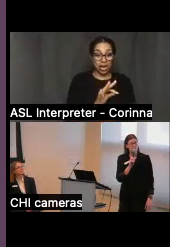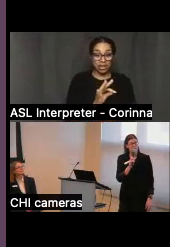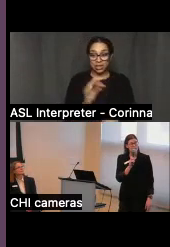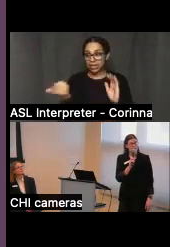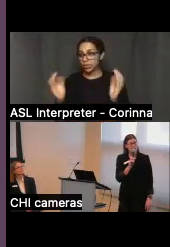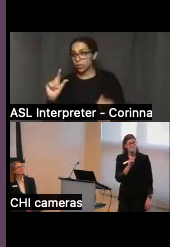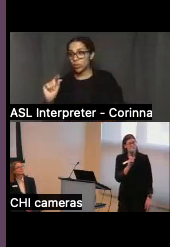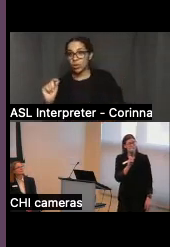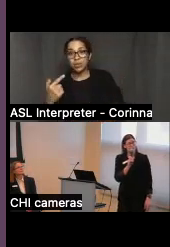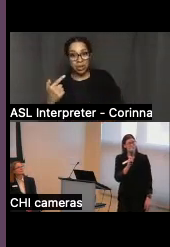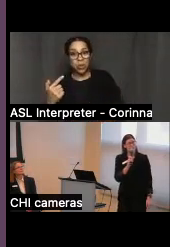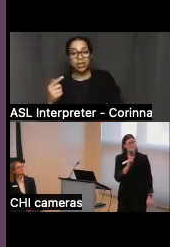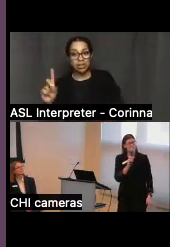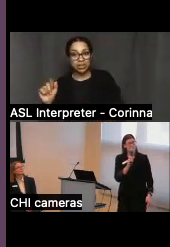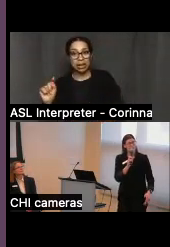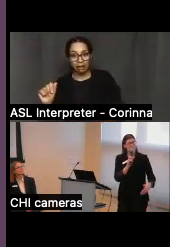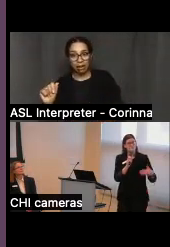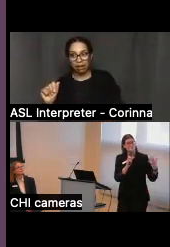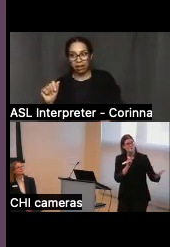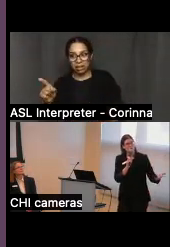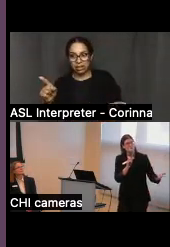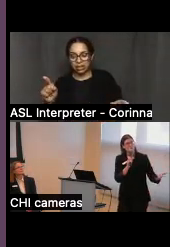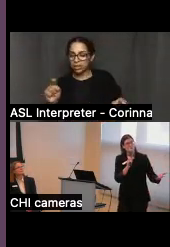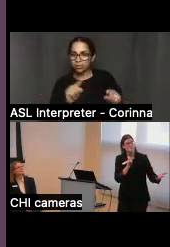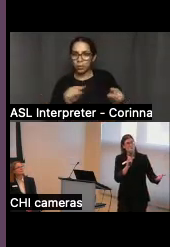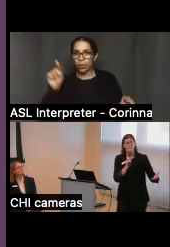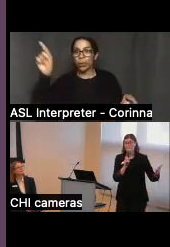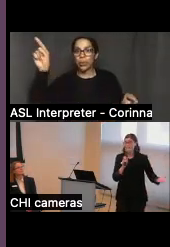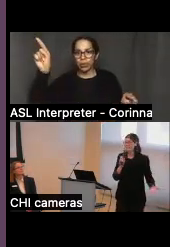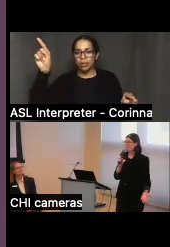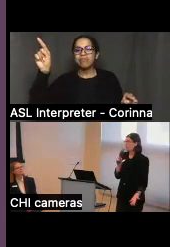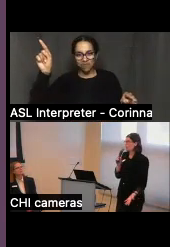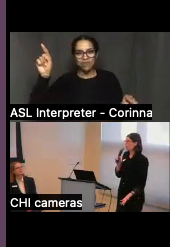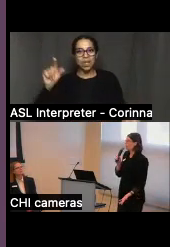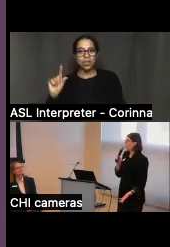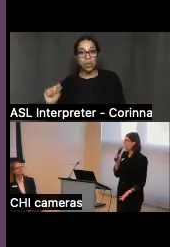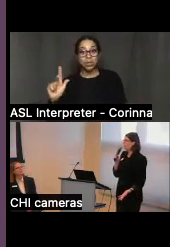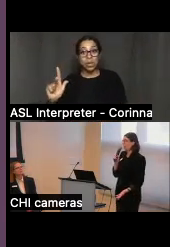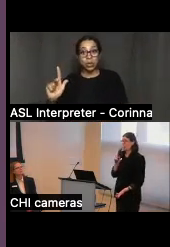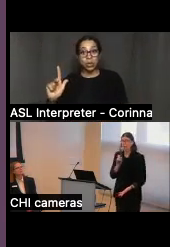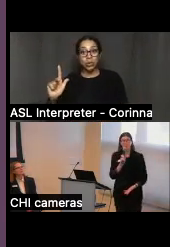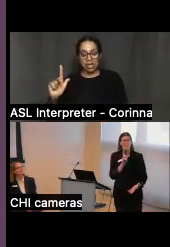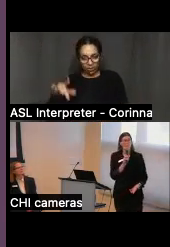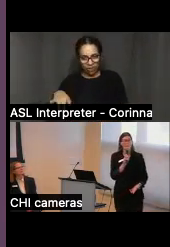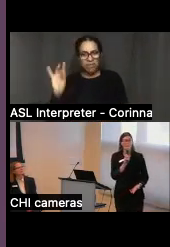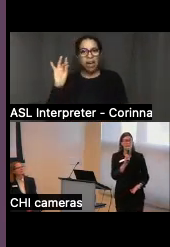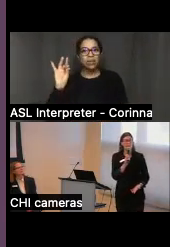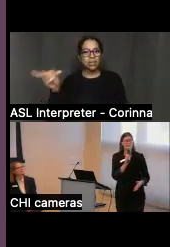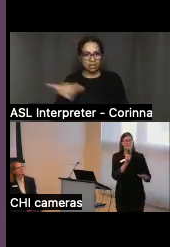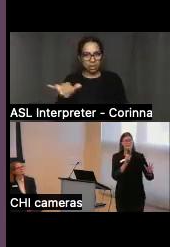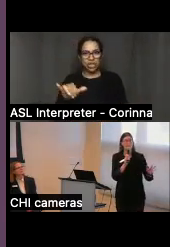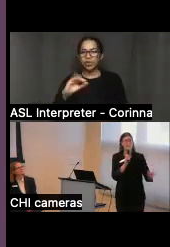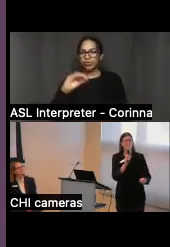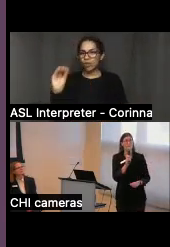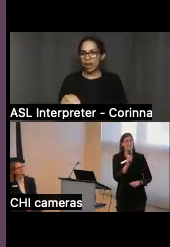data, as well as, in 2023, we found a pretty similar rate of poor mental health